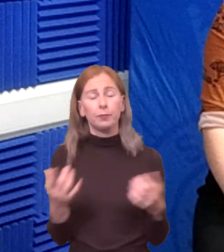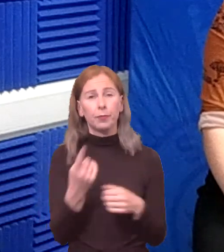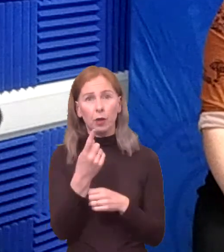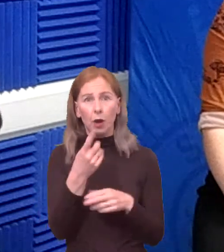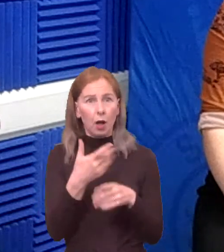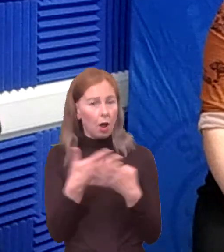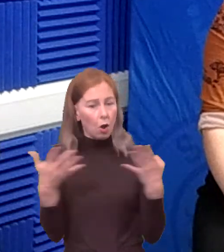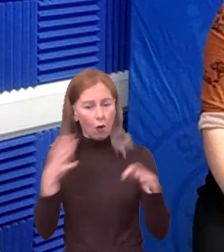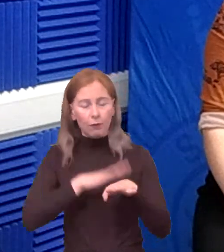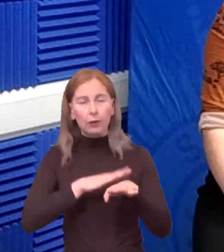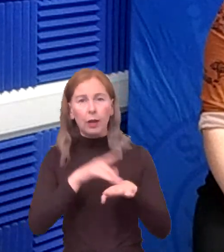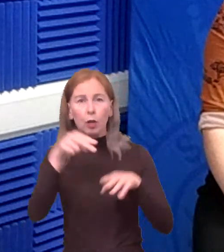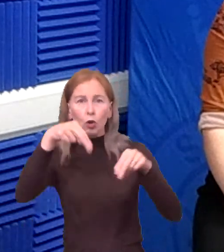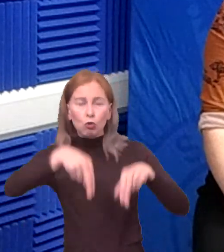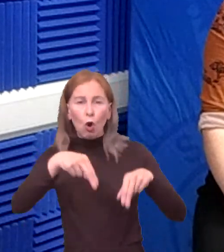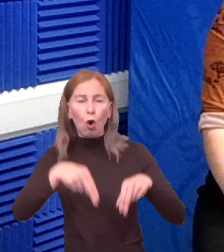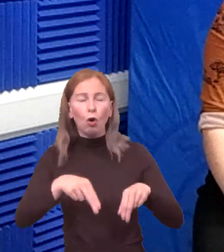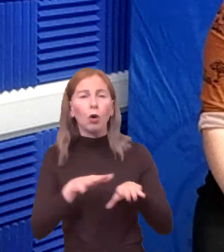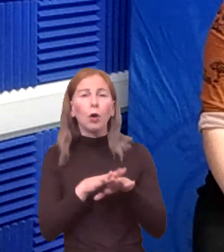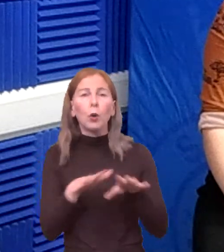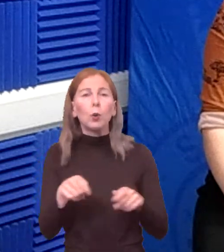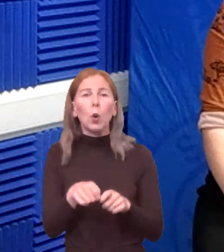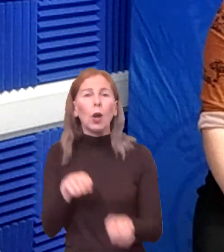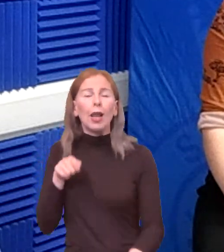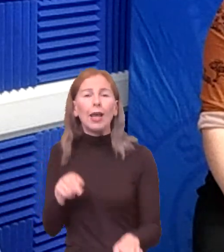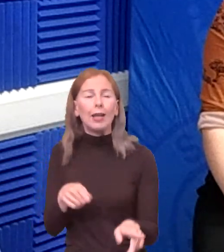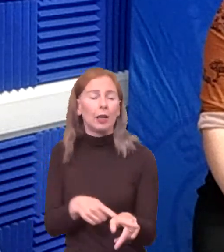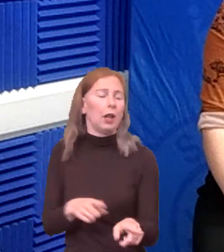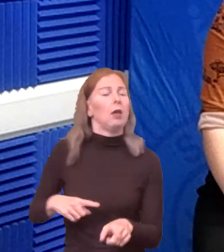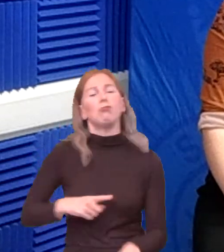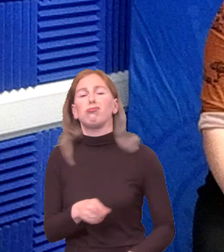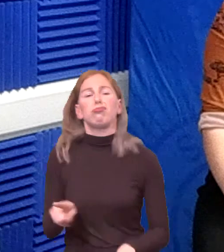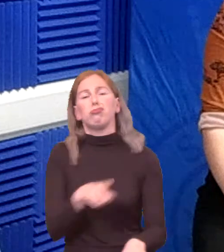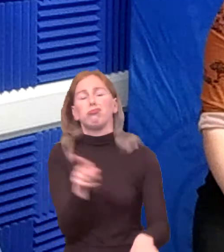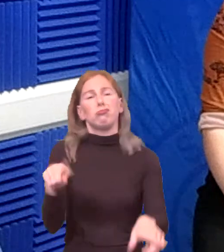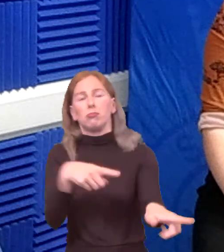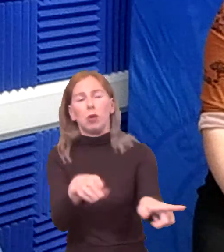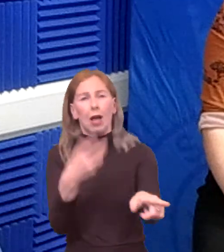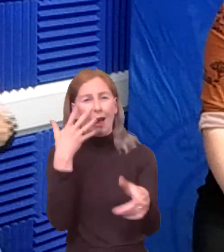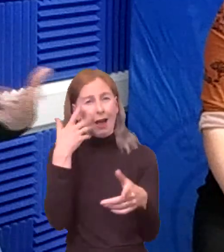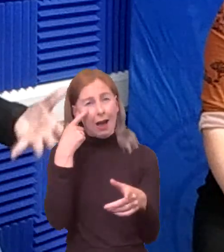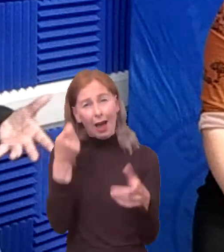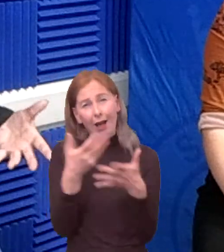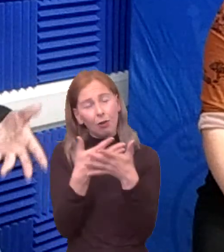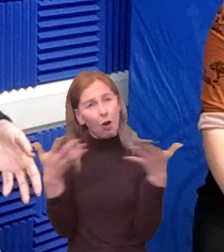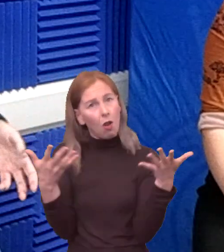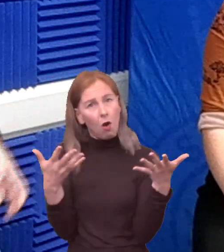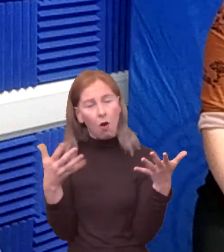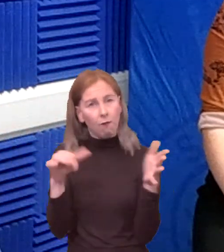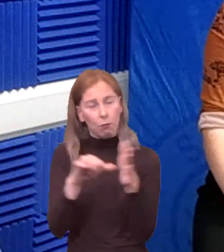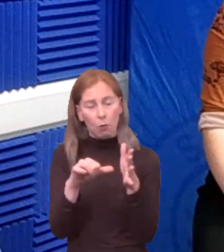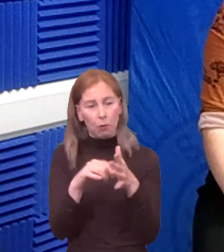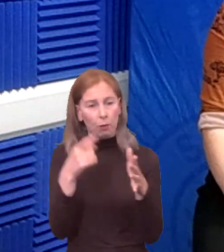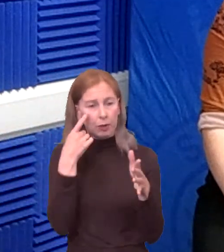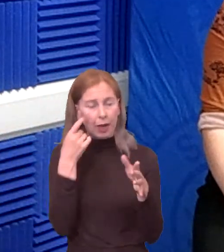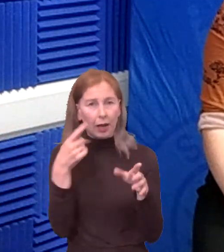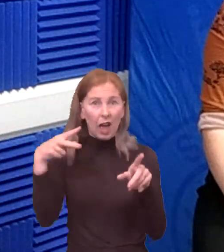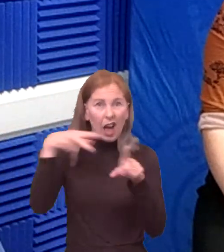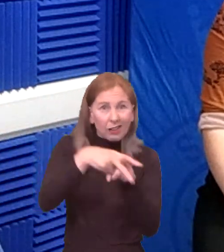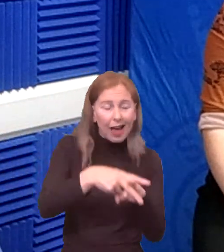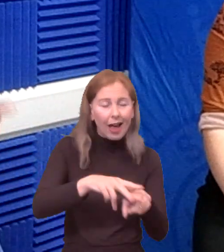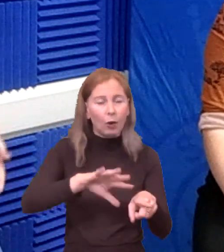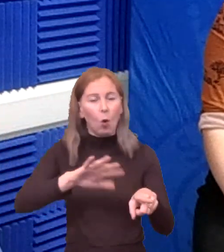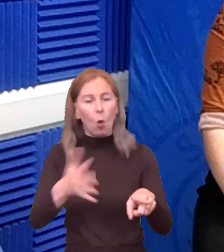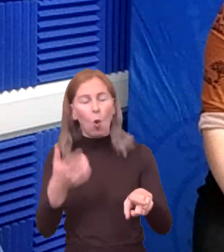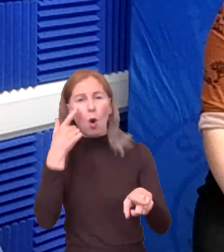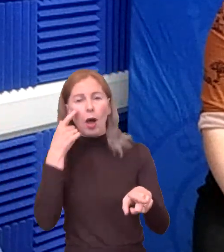can have wider implications beyond the immediate attack. They can cause worry to the other animals in that group, which can lead